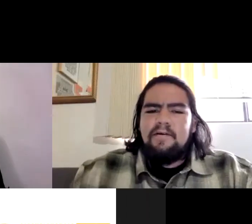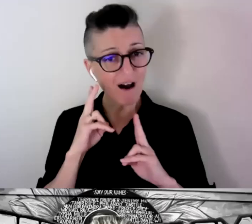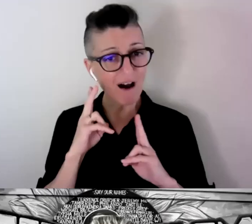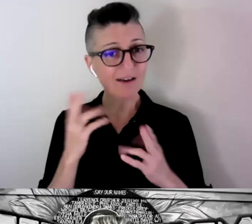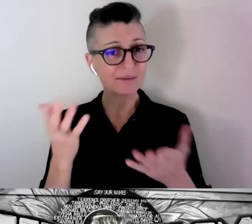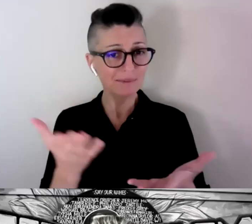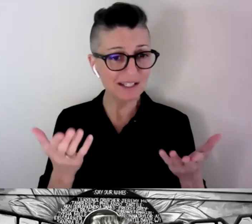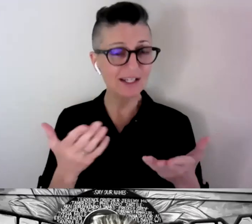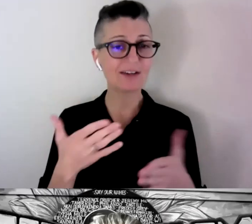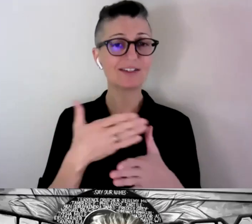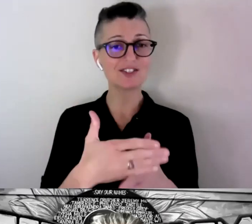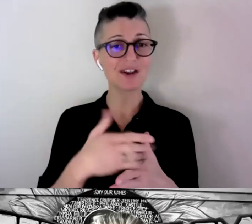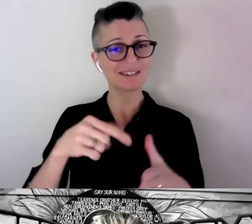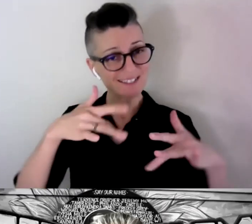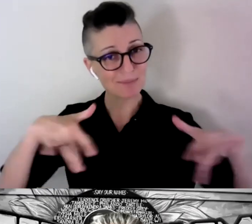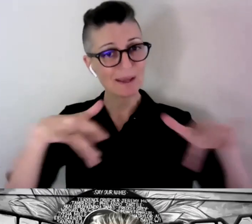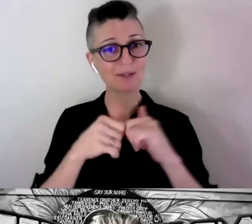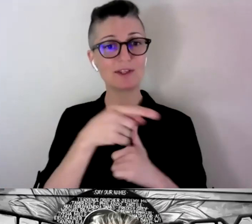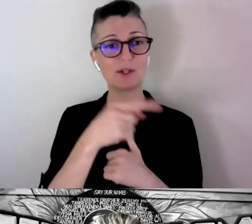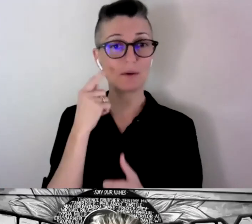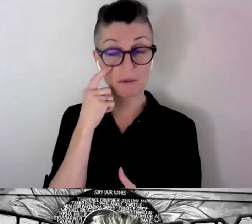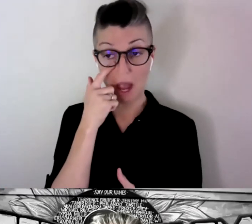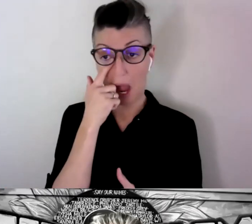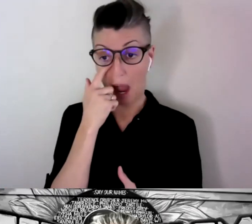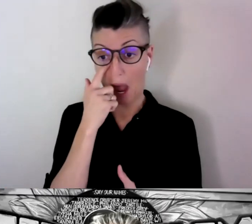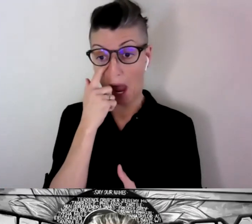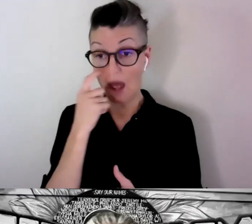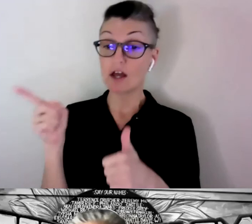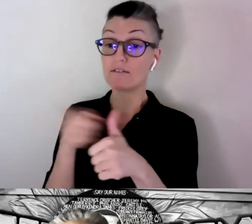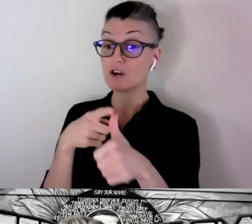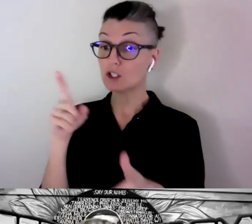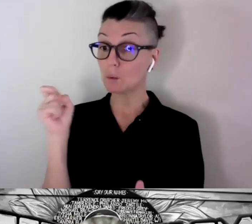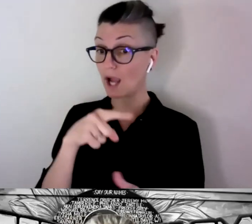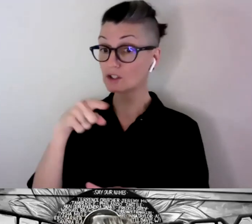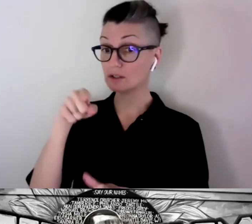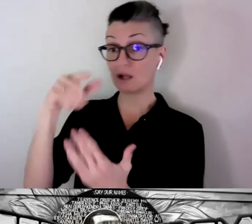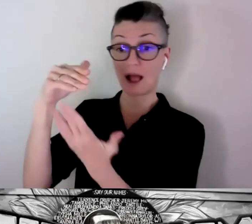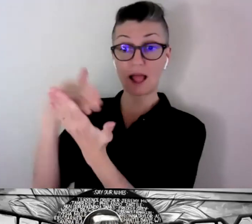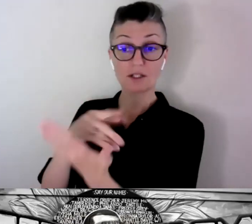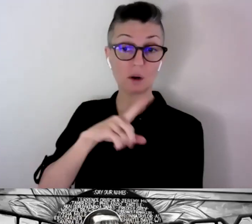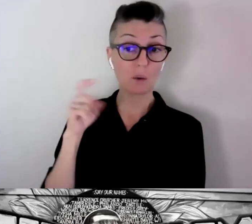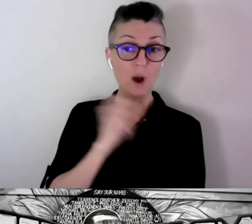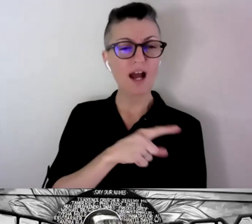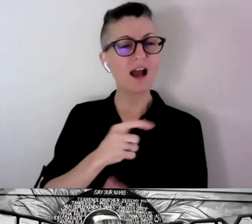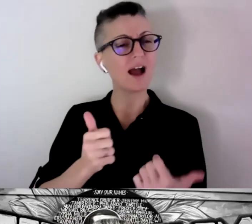y'all. The first question that's on the list is, how can we do better